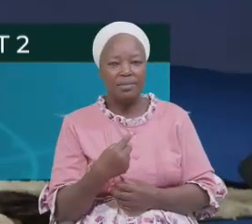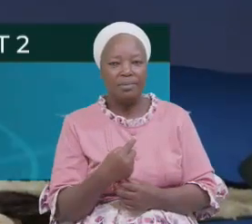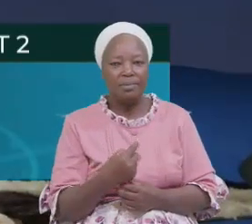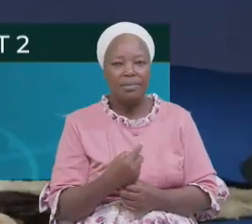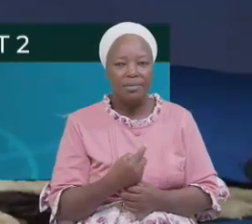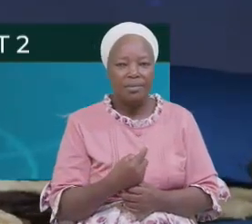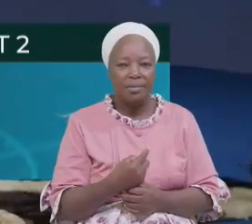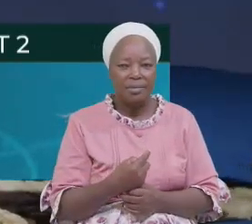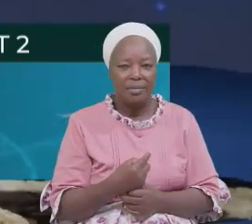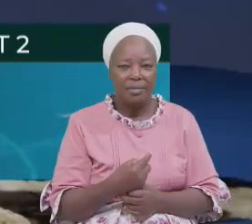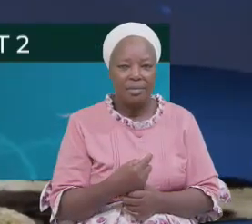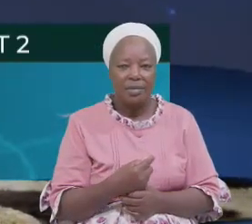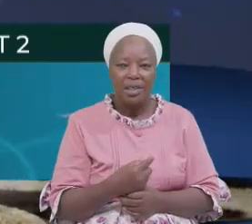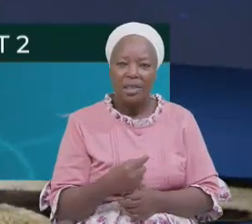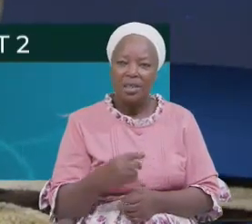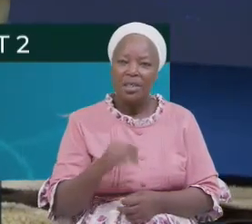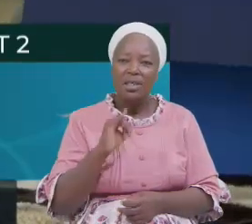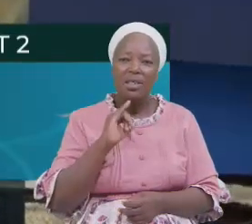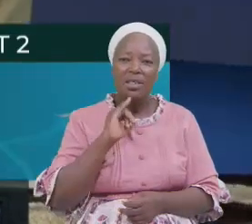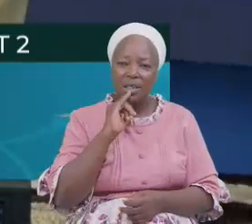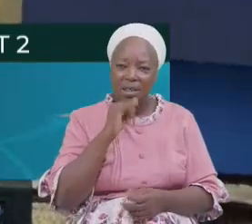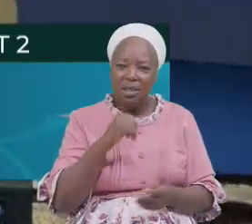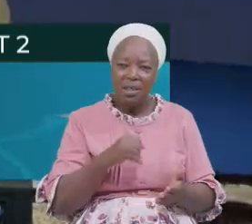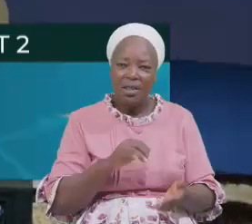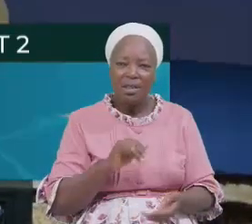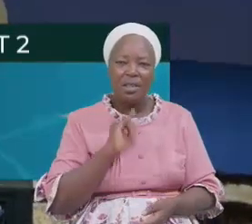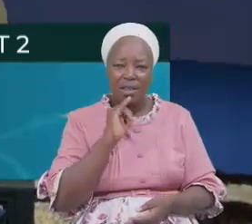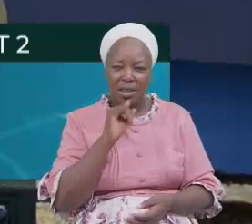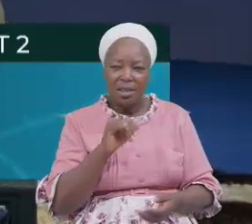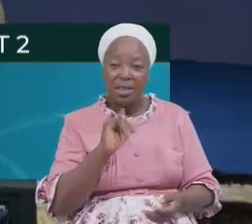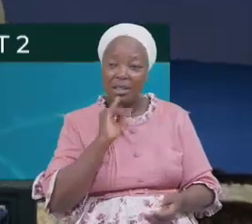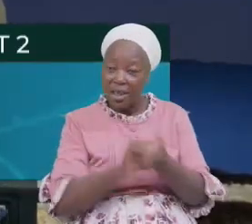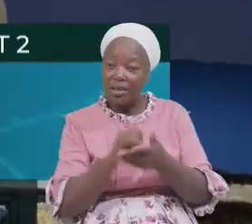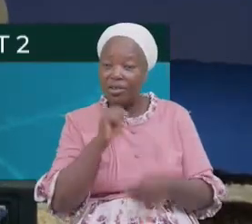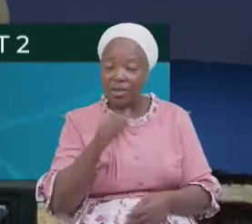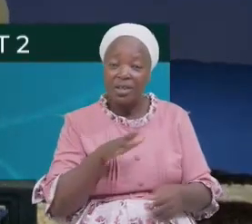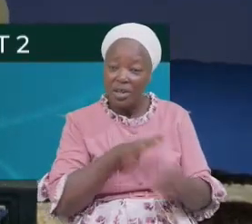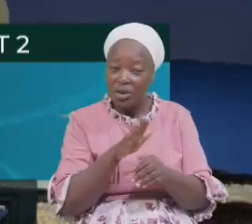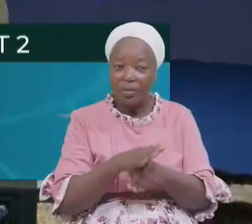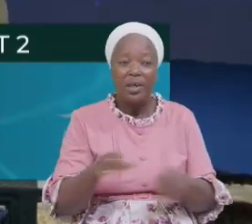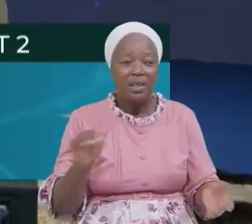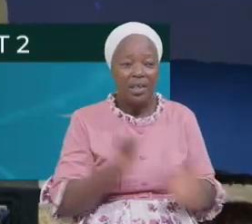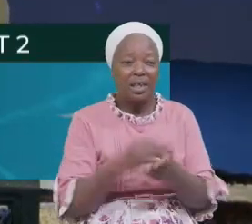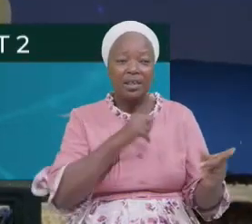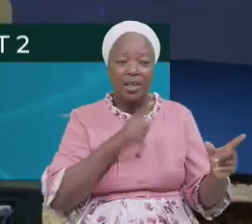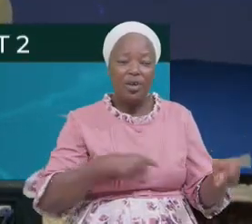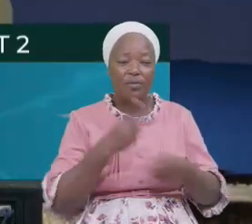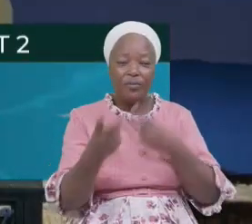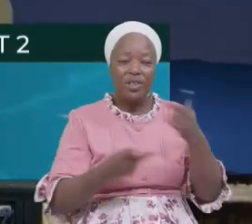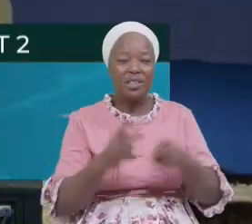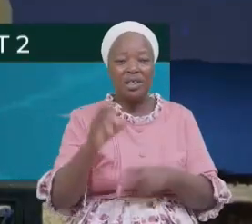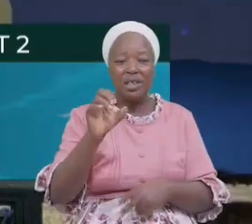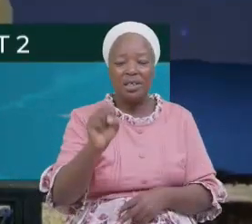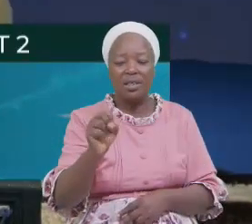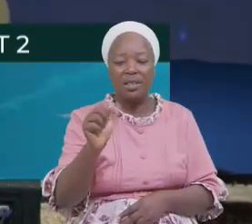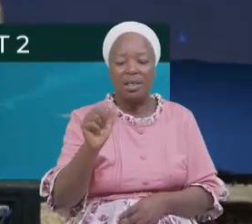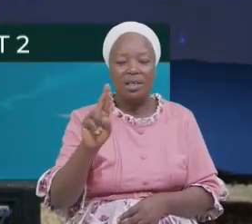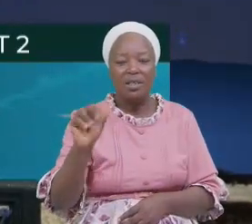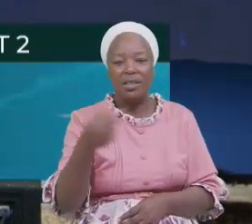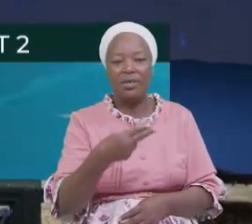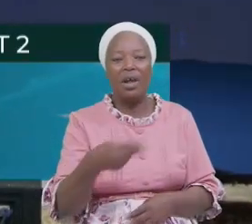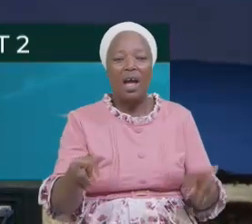Isn't that enough? The Lord visited Sarah as he has said.